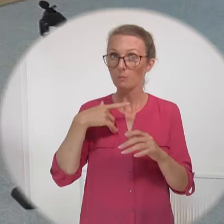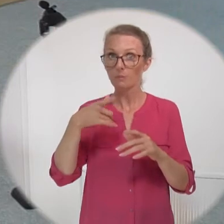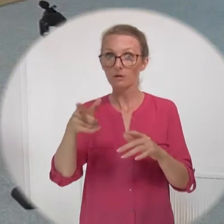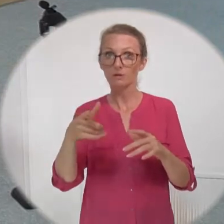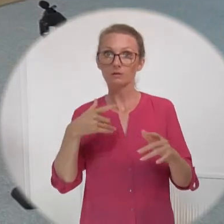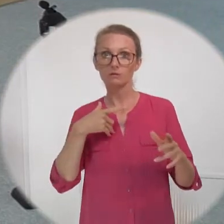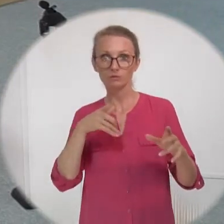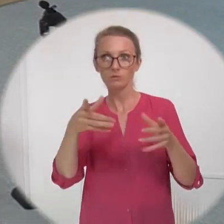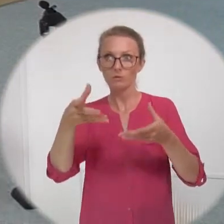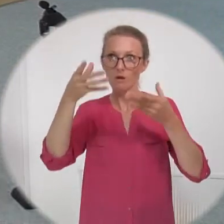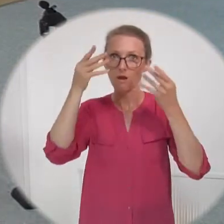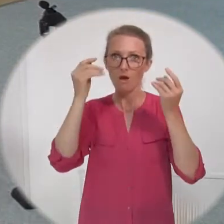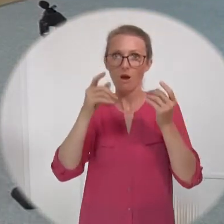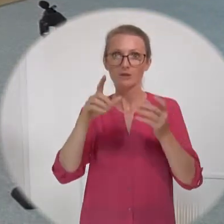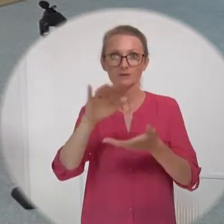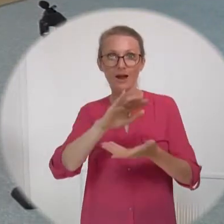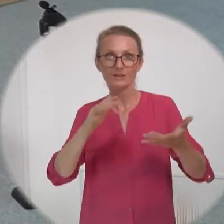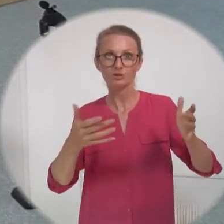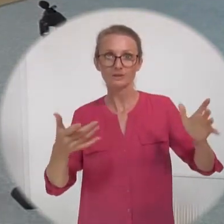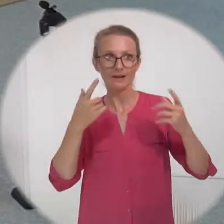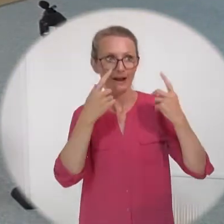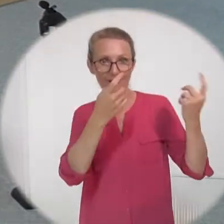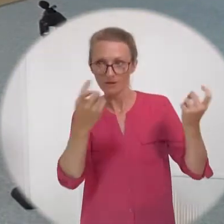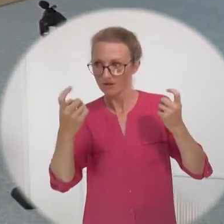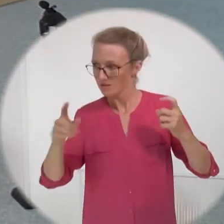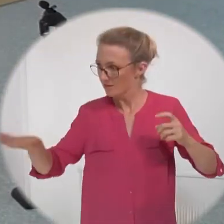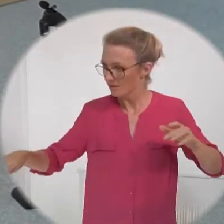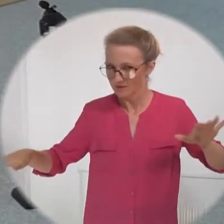or cups of tea on shelves.